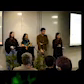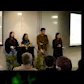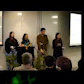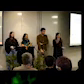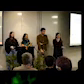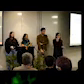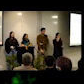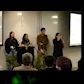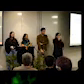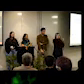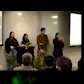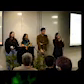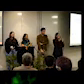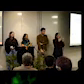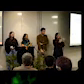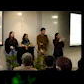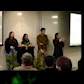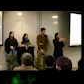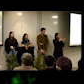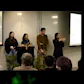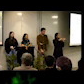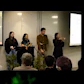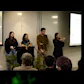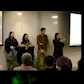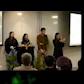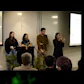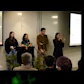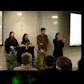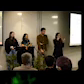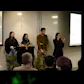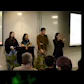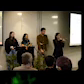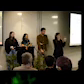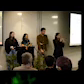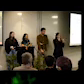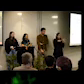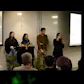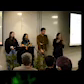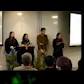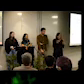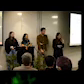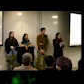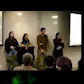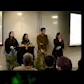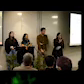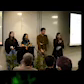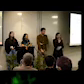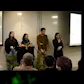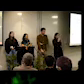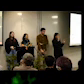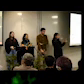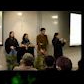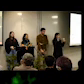horrendous hallucinations, and it turned out it was being caused by an imbalance in his medication.